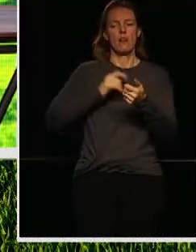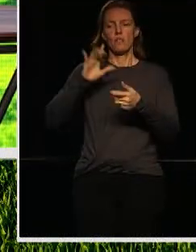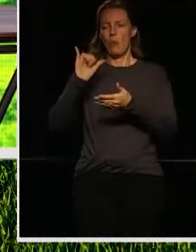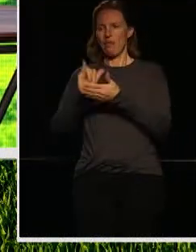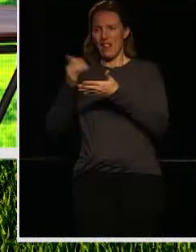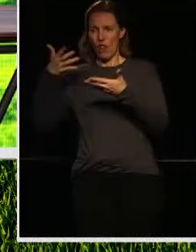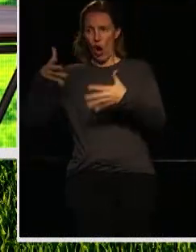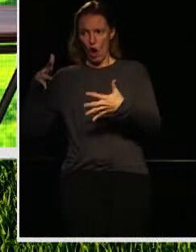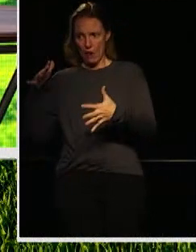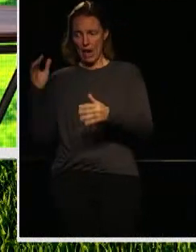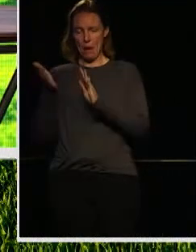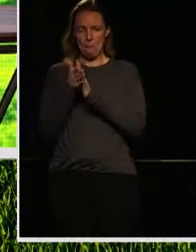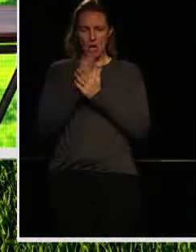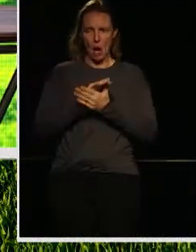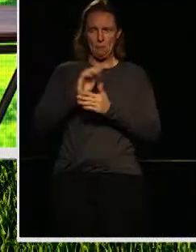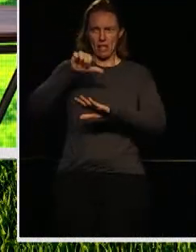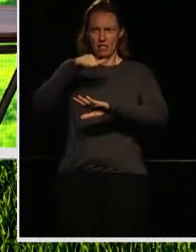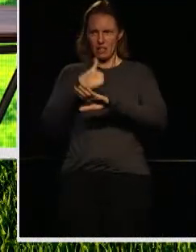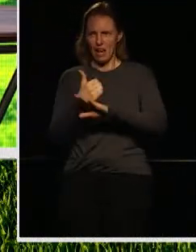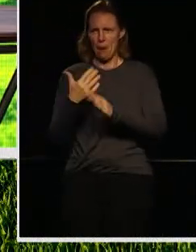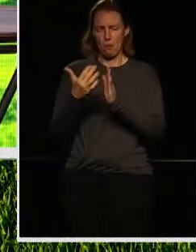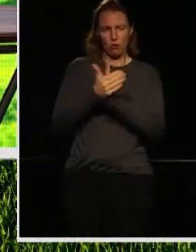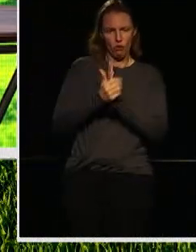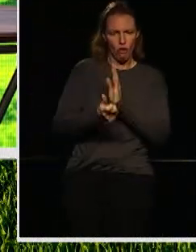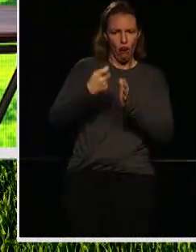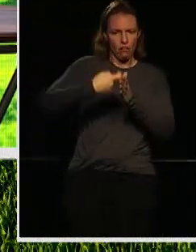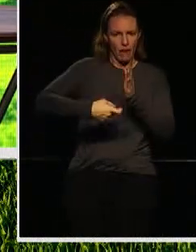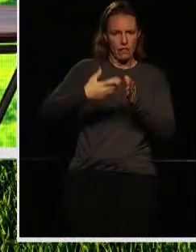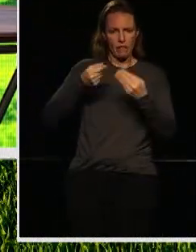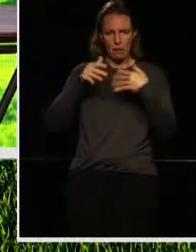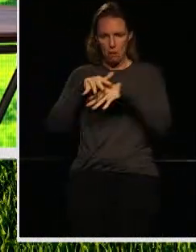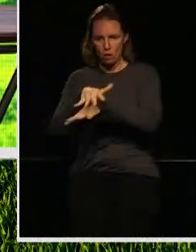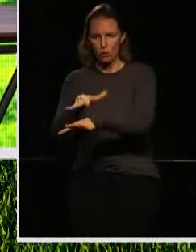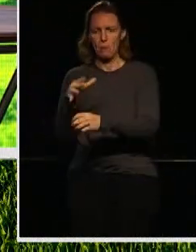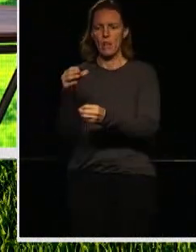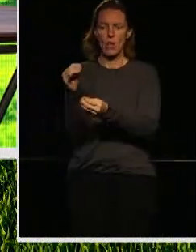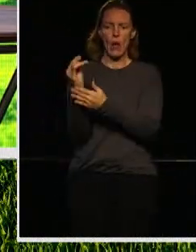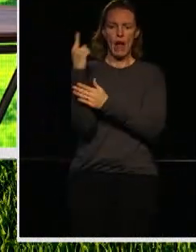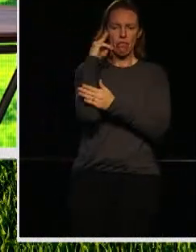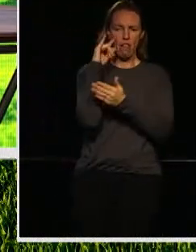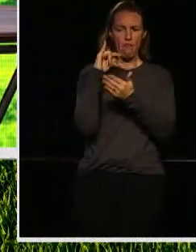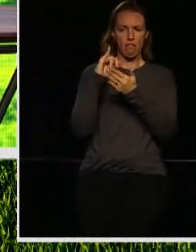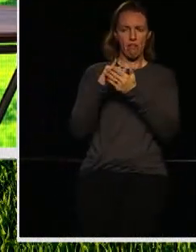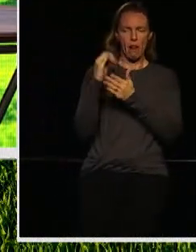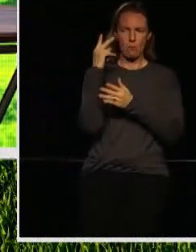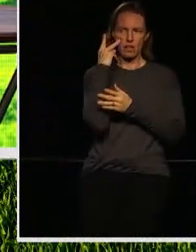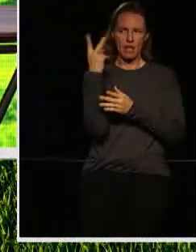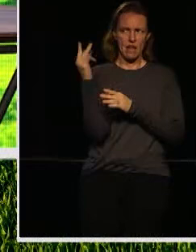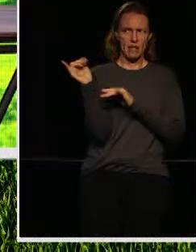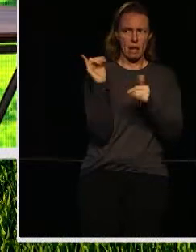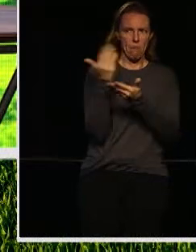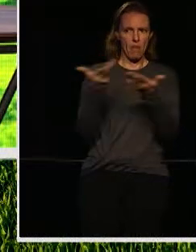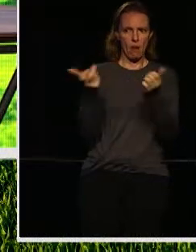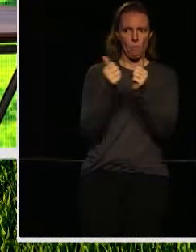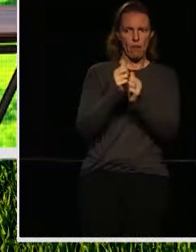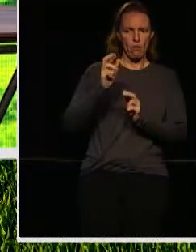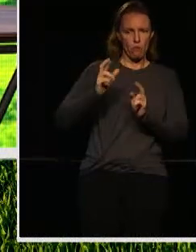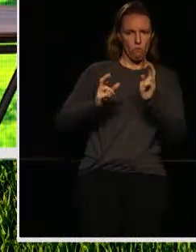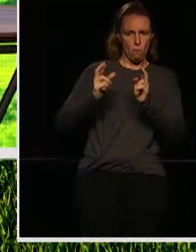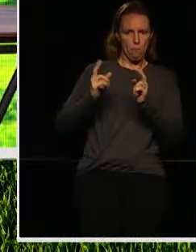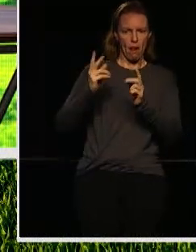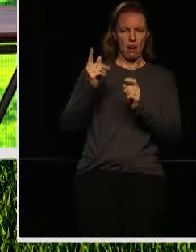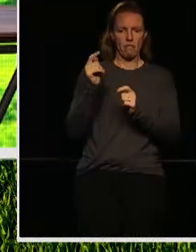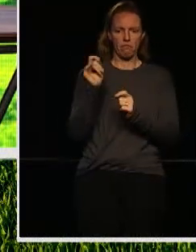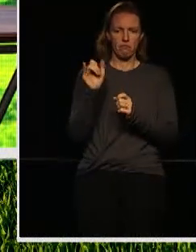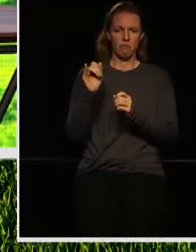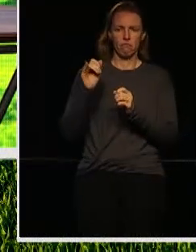already becoming established and cost-effective and mainstream. And I think we're going to see the same thing with like robotic technology and